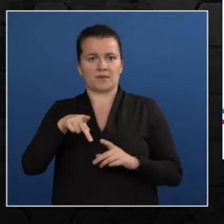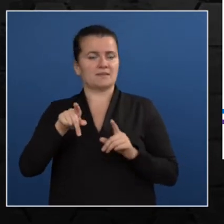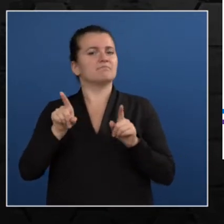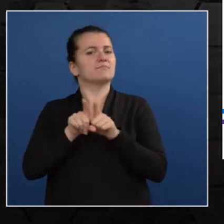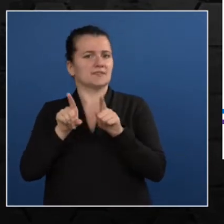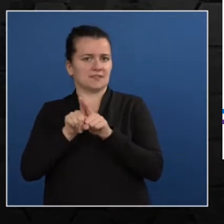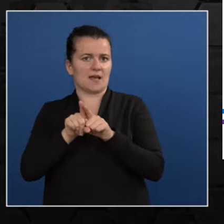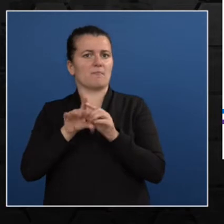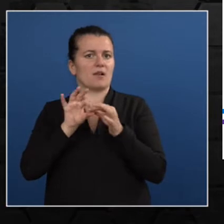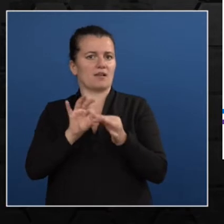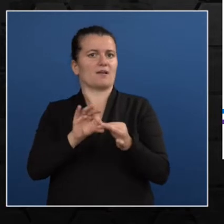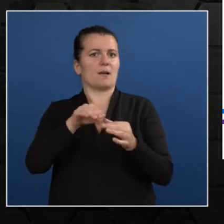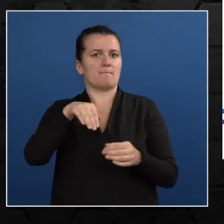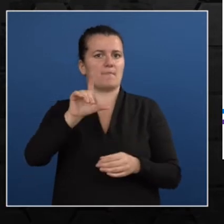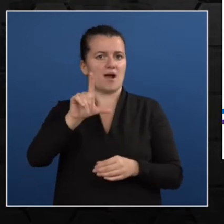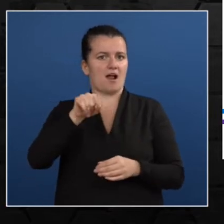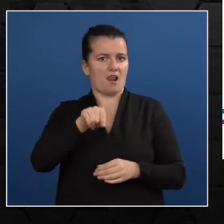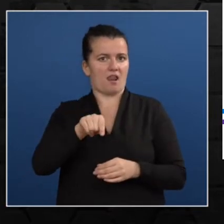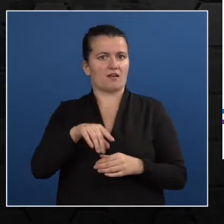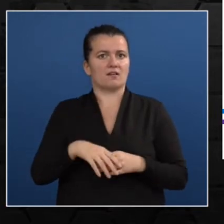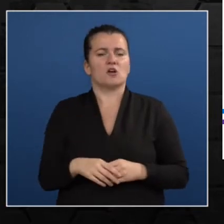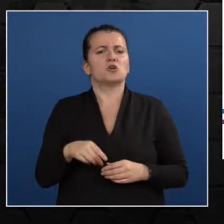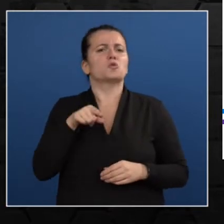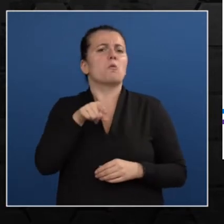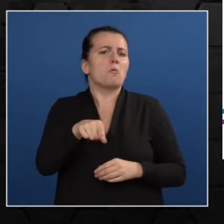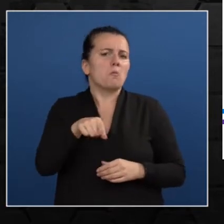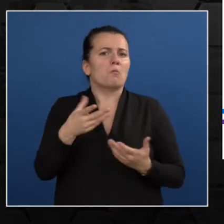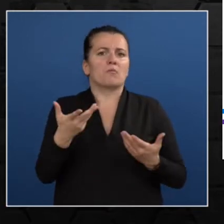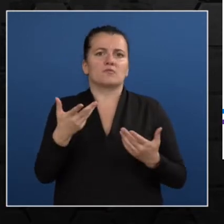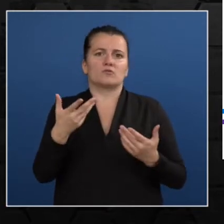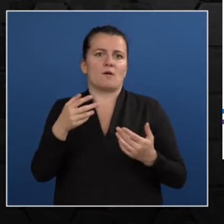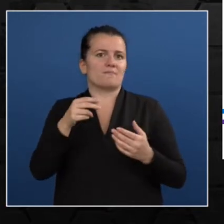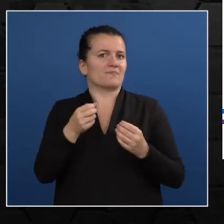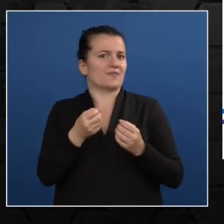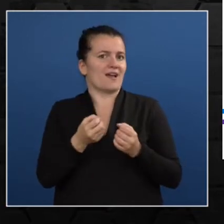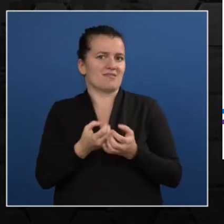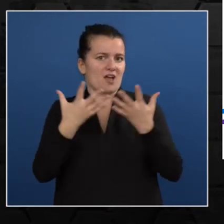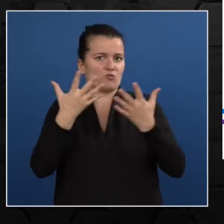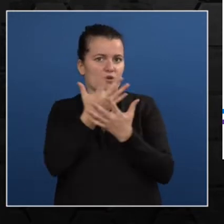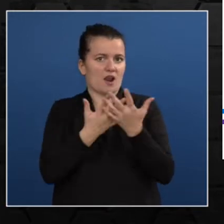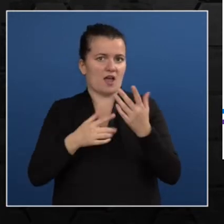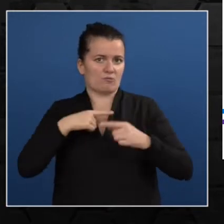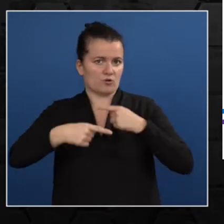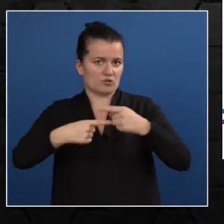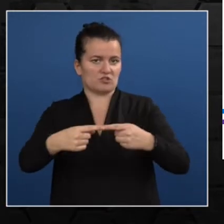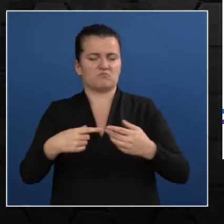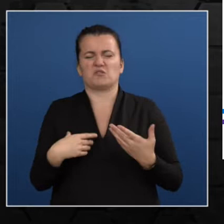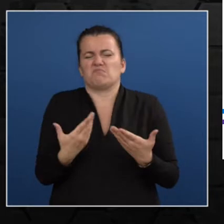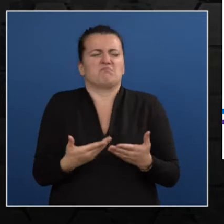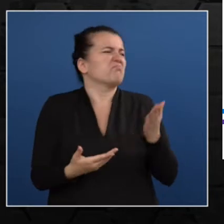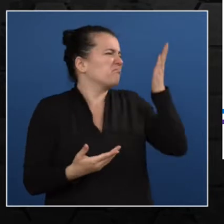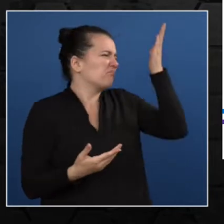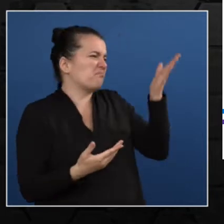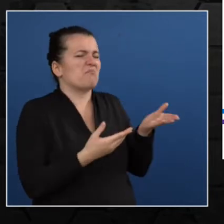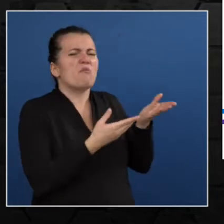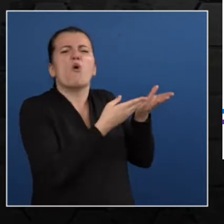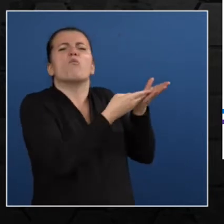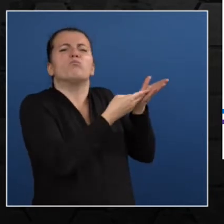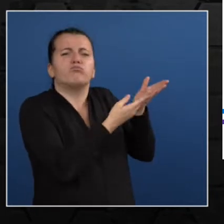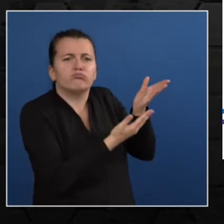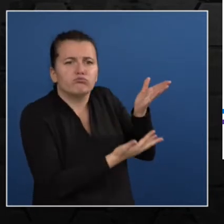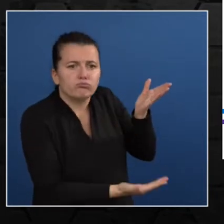science. Other domains are there as well, but these are the most prominent ones. In computer vision, you're usually dealing